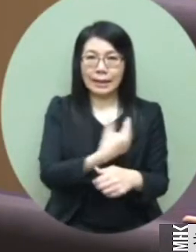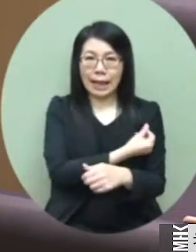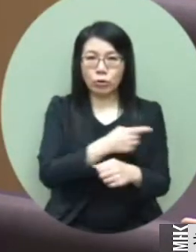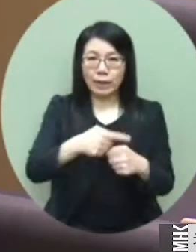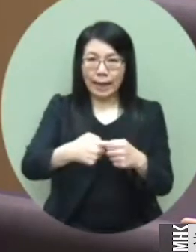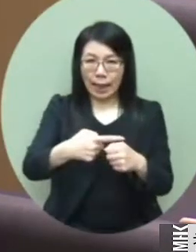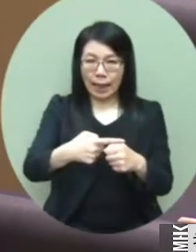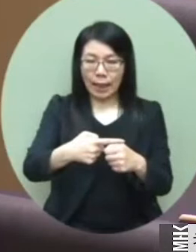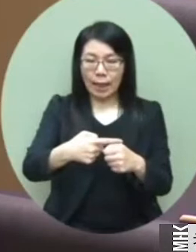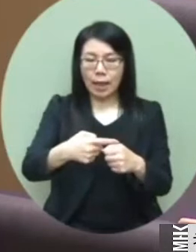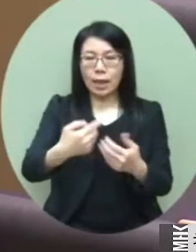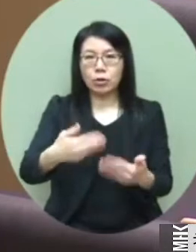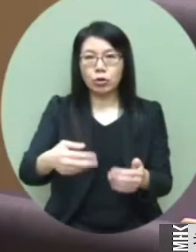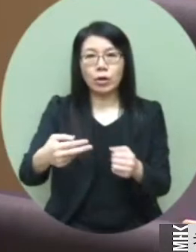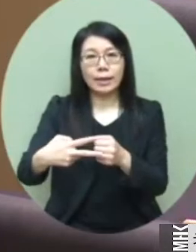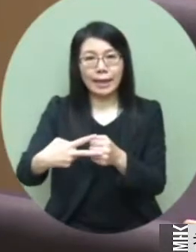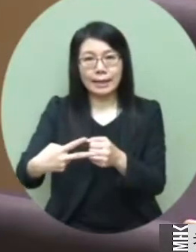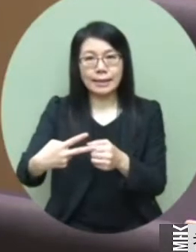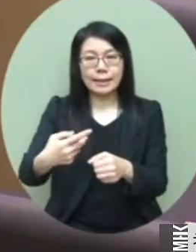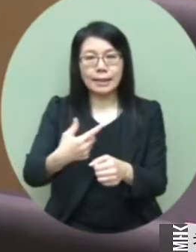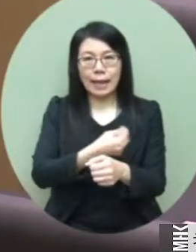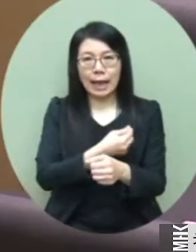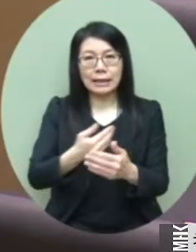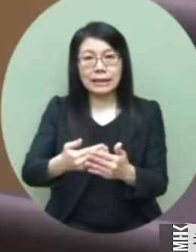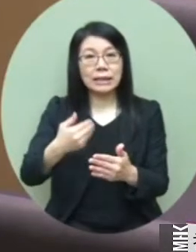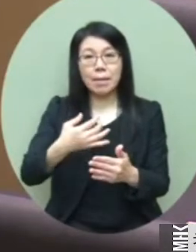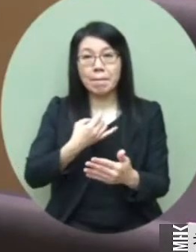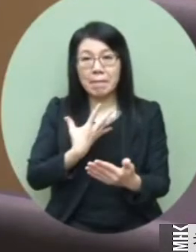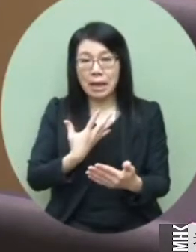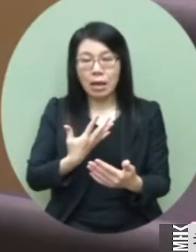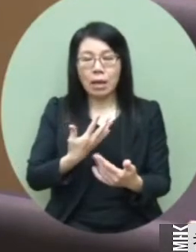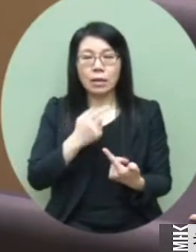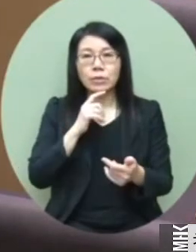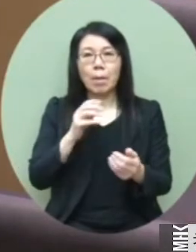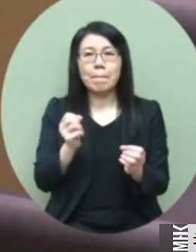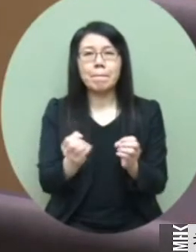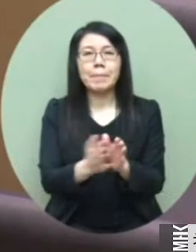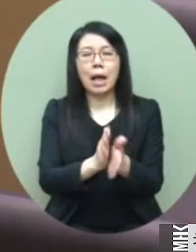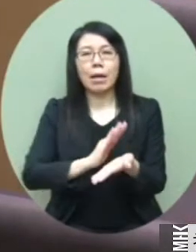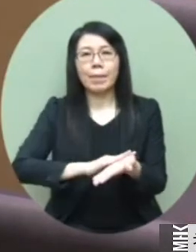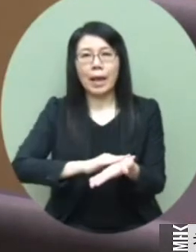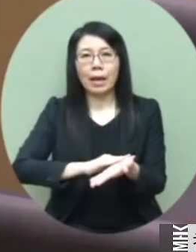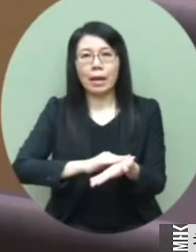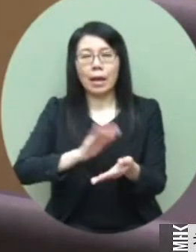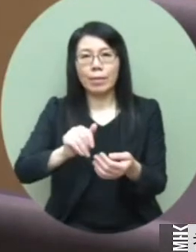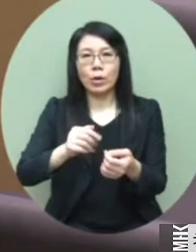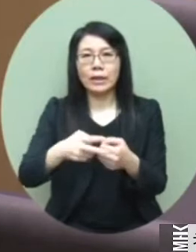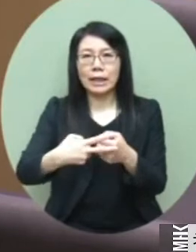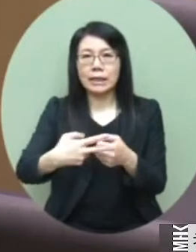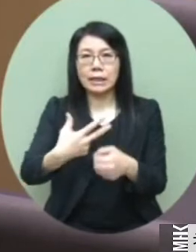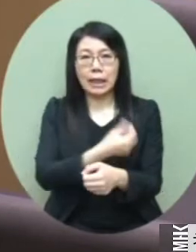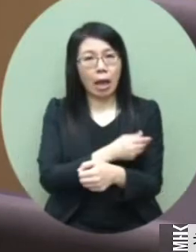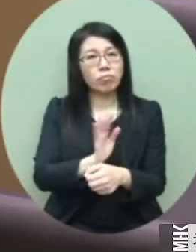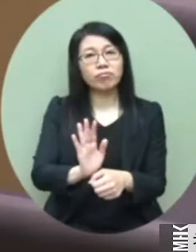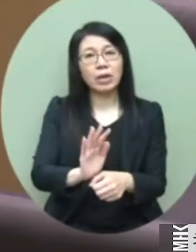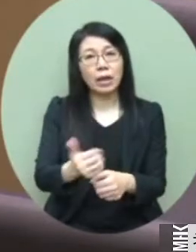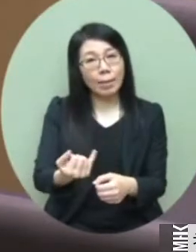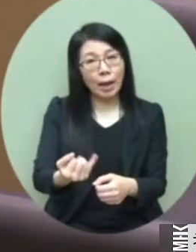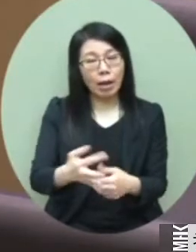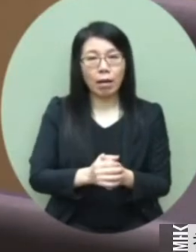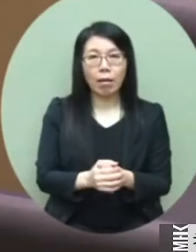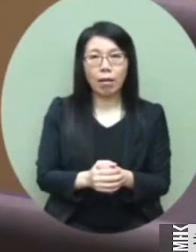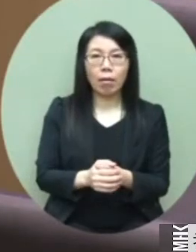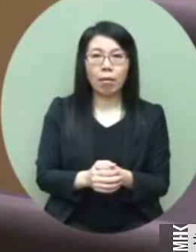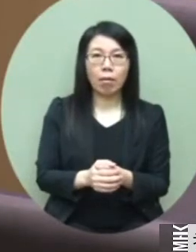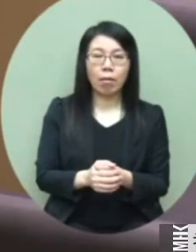before getting their second jab and has a 3-month exemption from getting the second dose, what will be the arrangement for them in